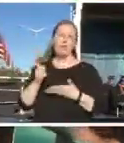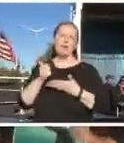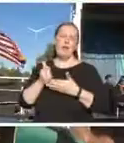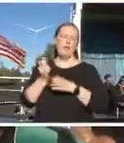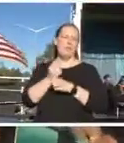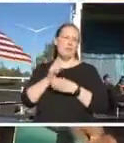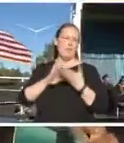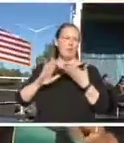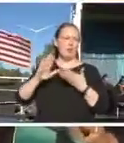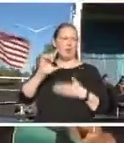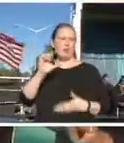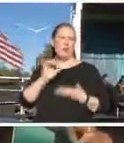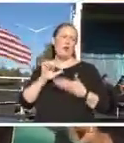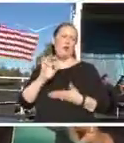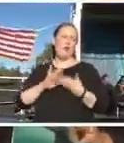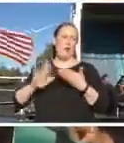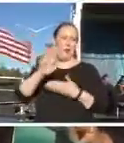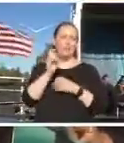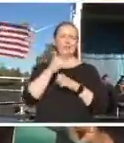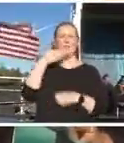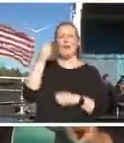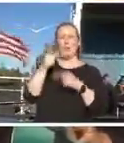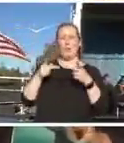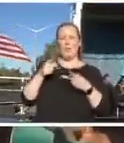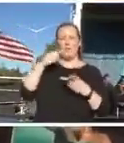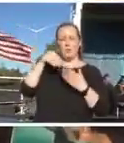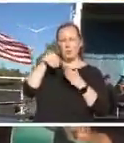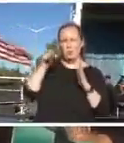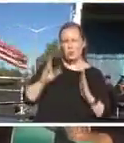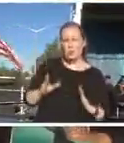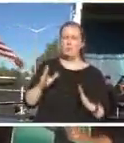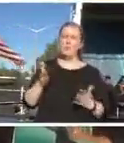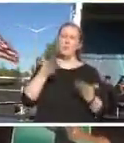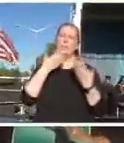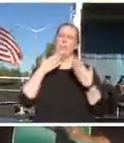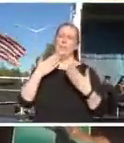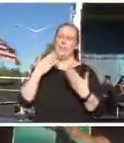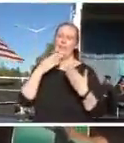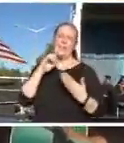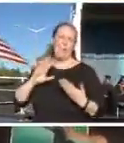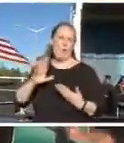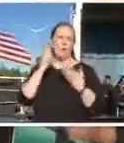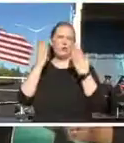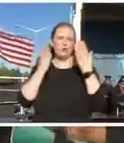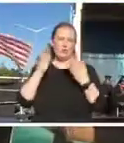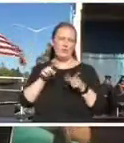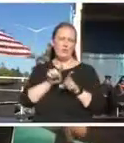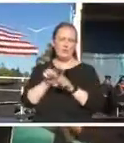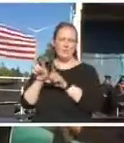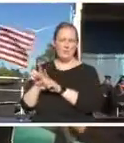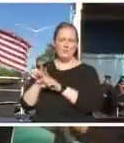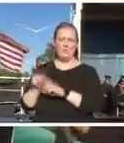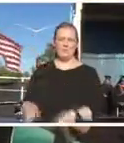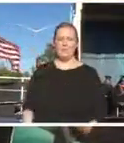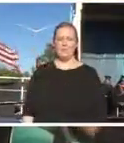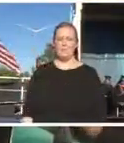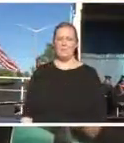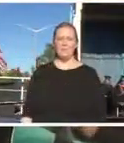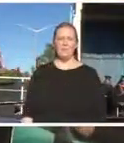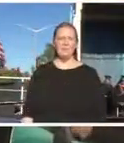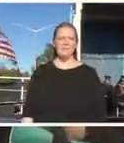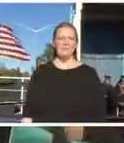Clark College a better place for our students. We thank them for their service as well.